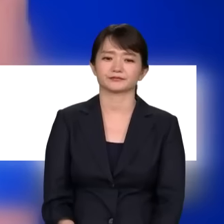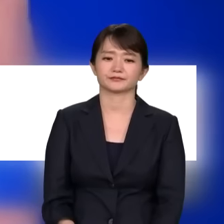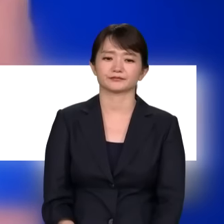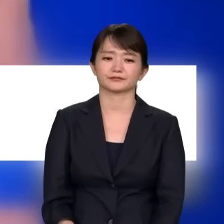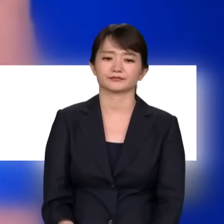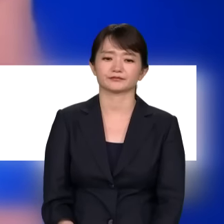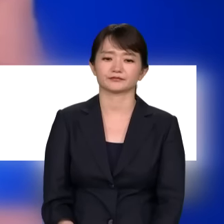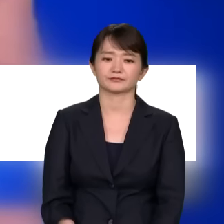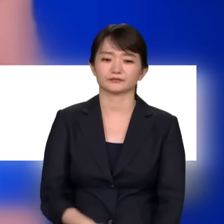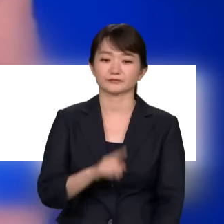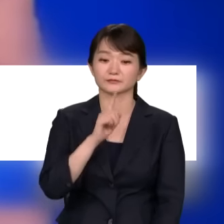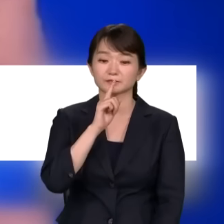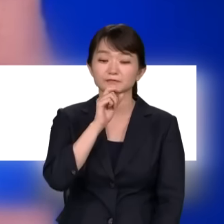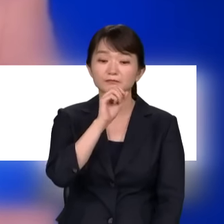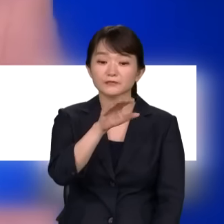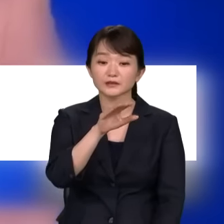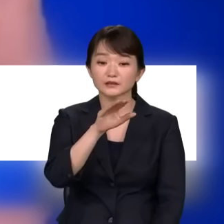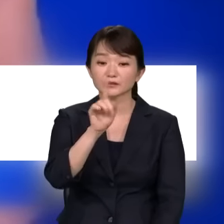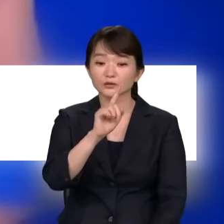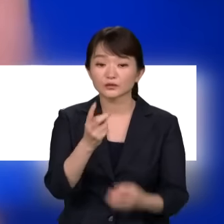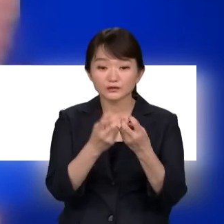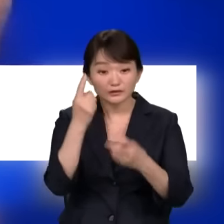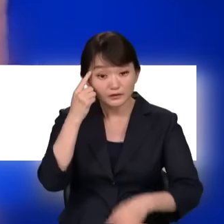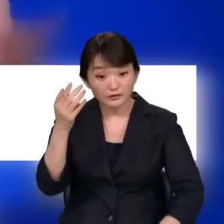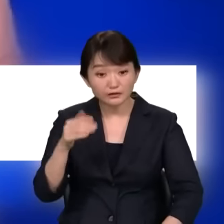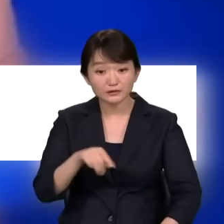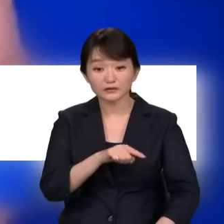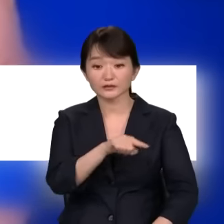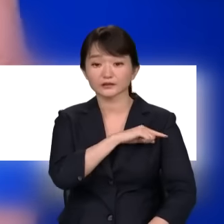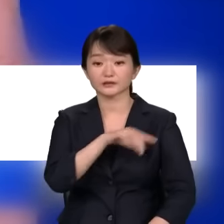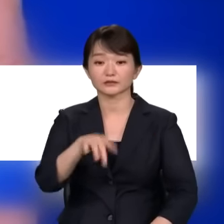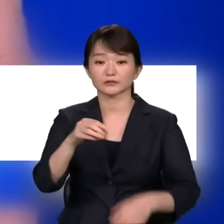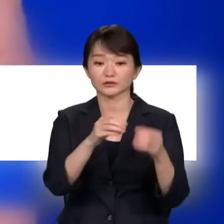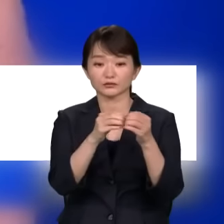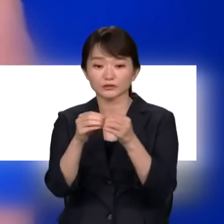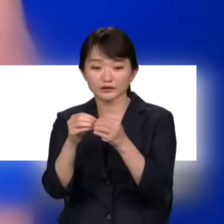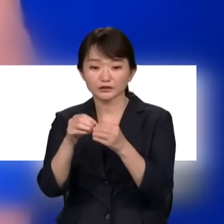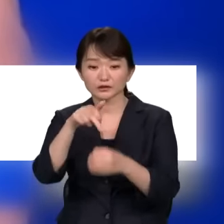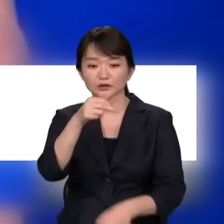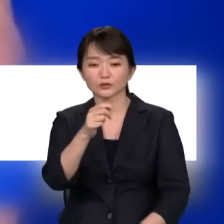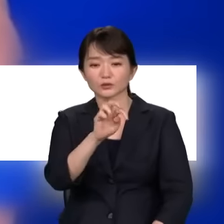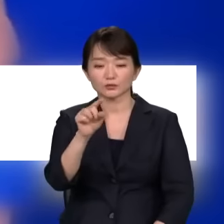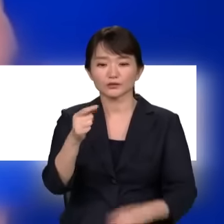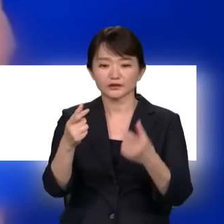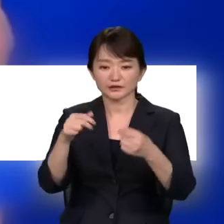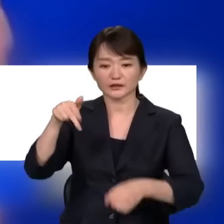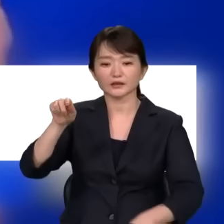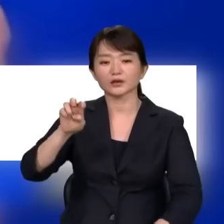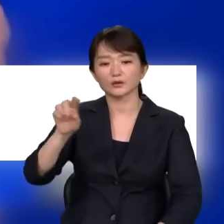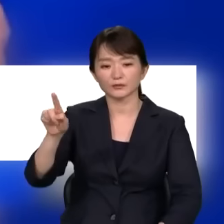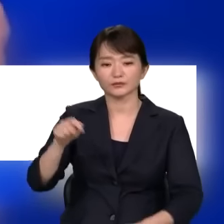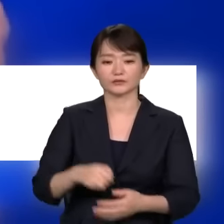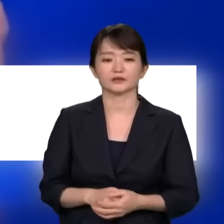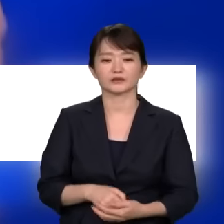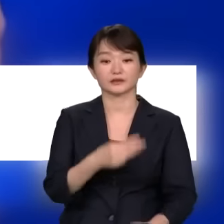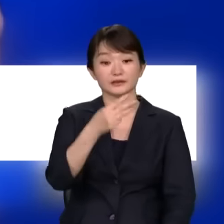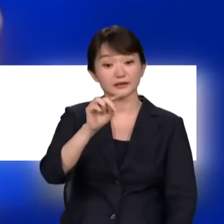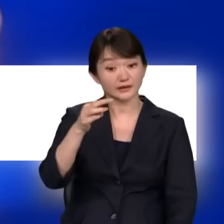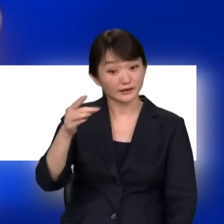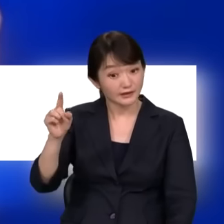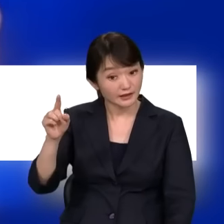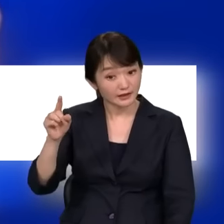So how do you pronounce it? First you say comma like a comma in a sentence. Then you say la like